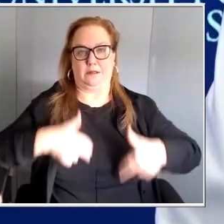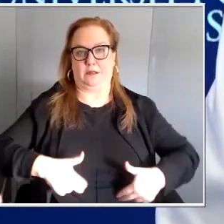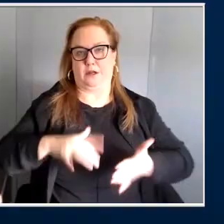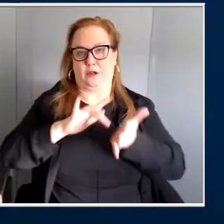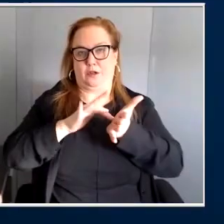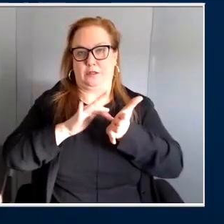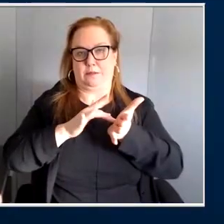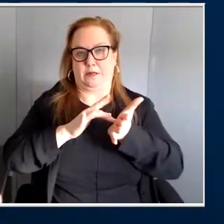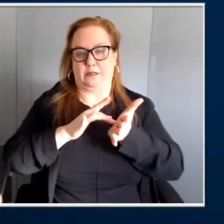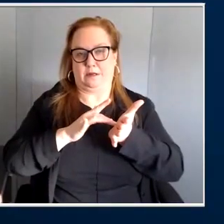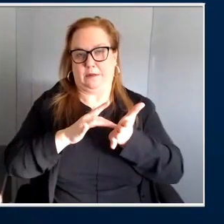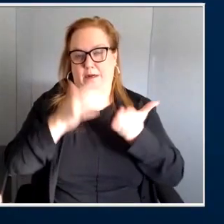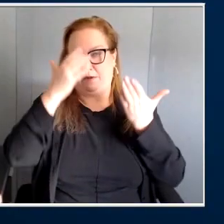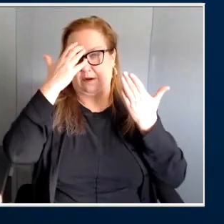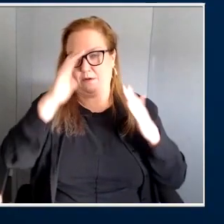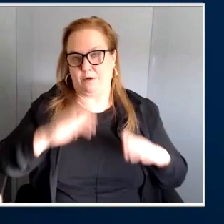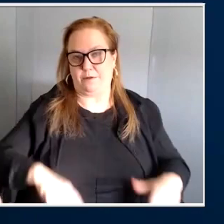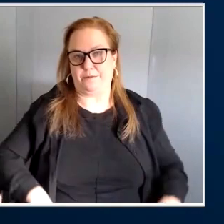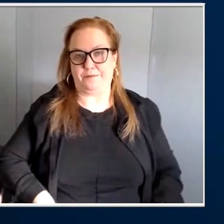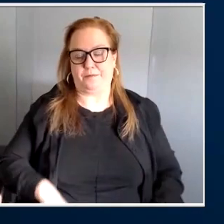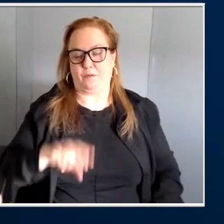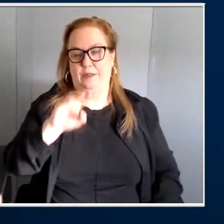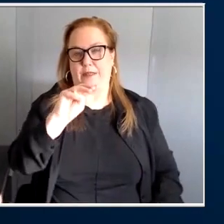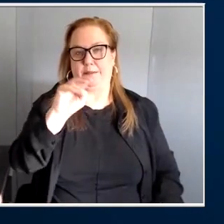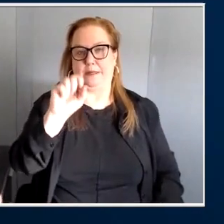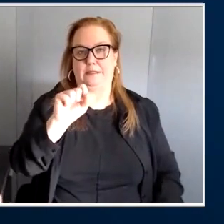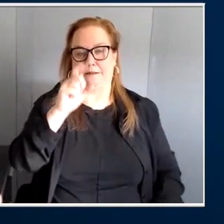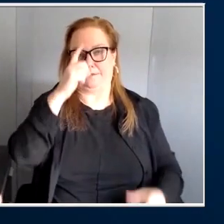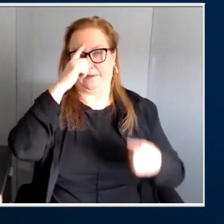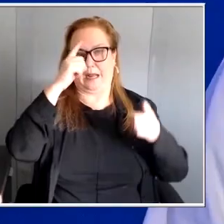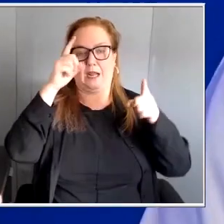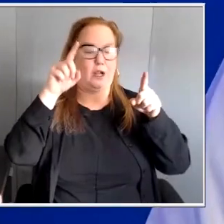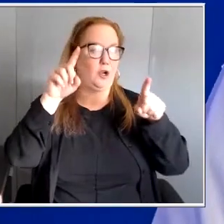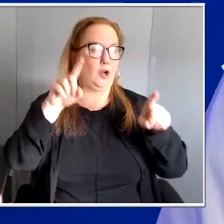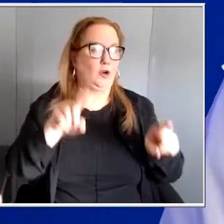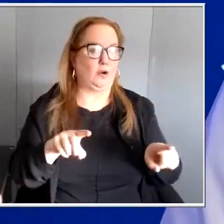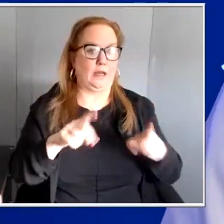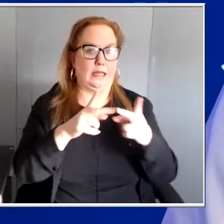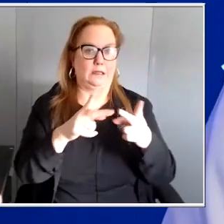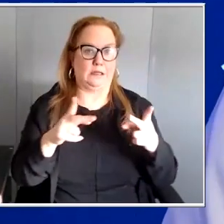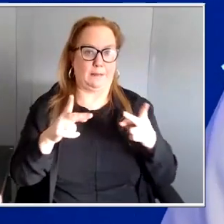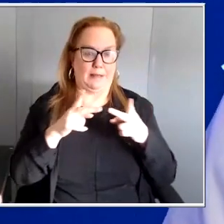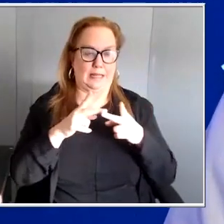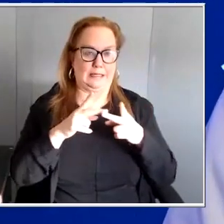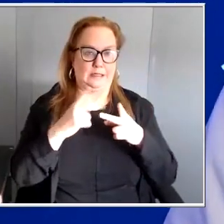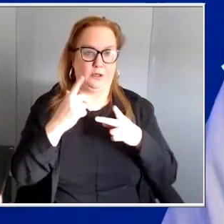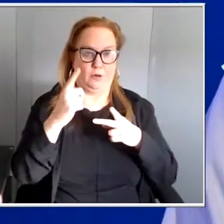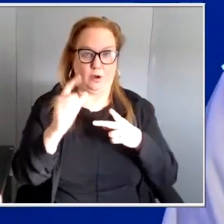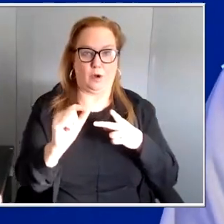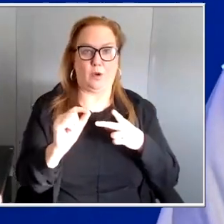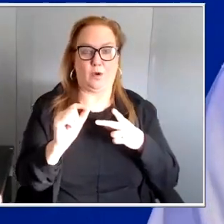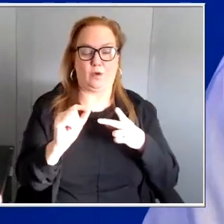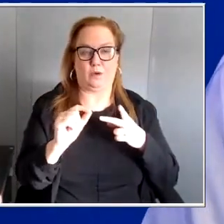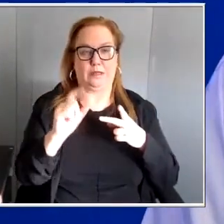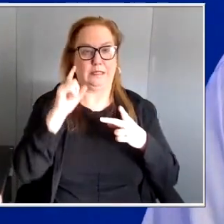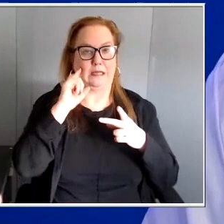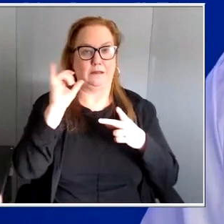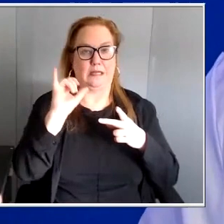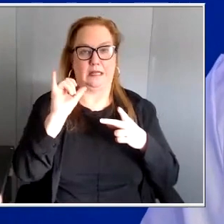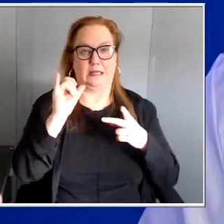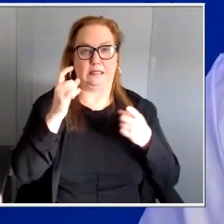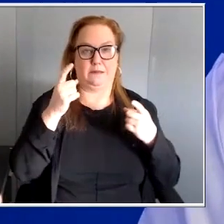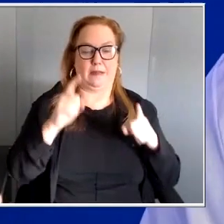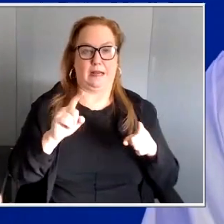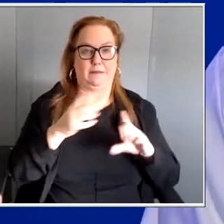young patient's on with MS. Yeah, I would agree. I think it's those places they go to as well, and it sounds like this has been happening since before